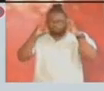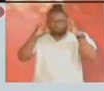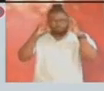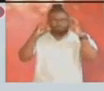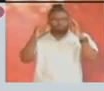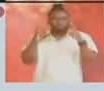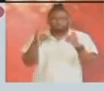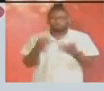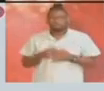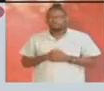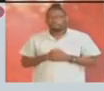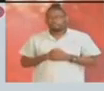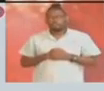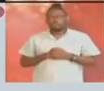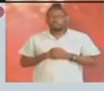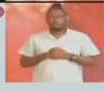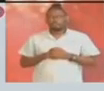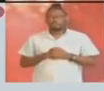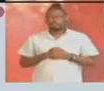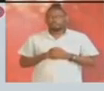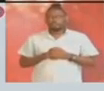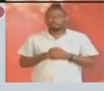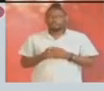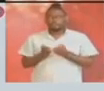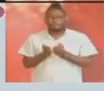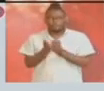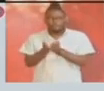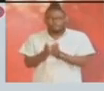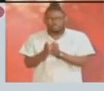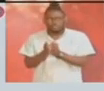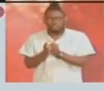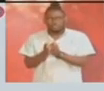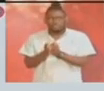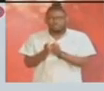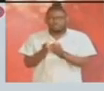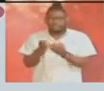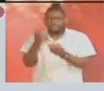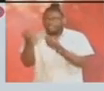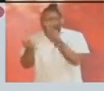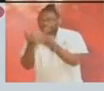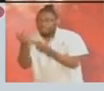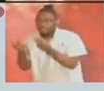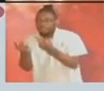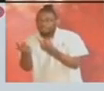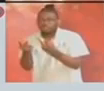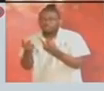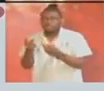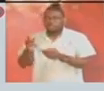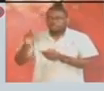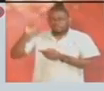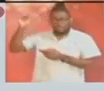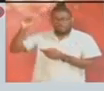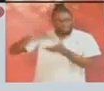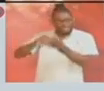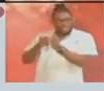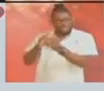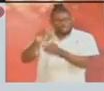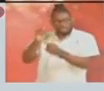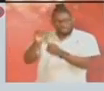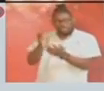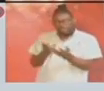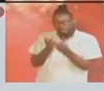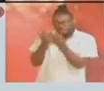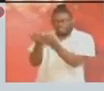boats. And these tour boats, do your business. We have no problem with that. We want people to earn a living. But we are asking